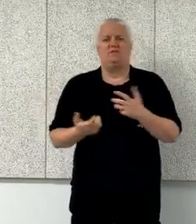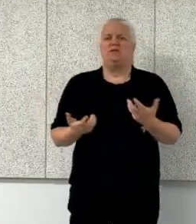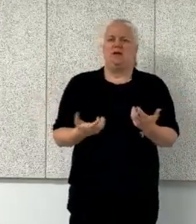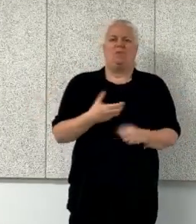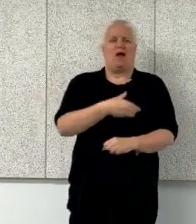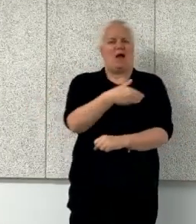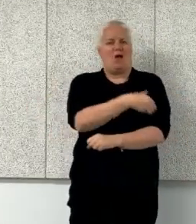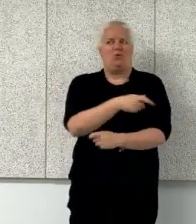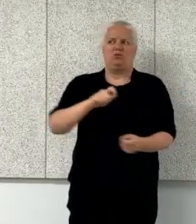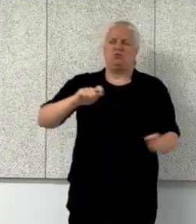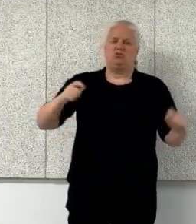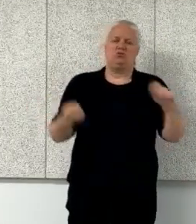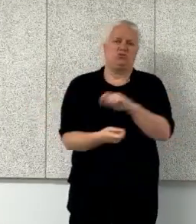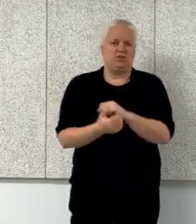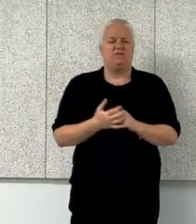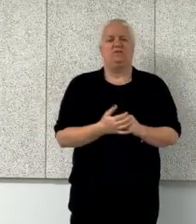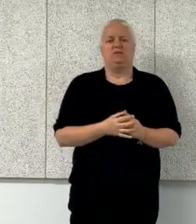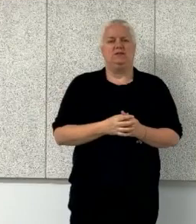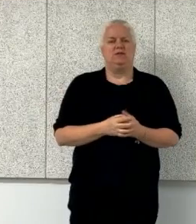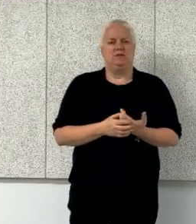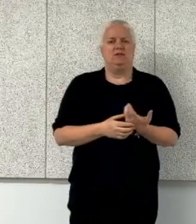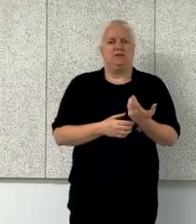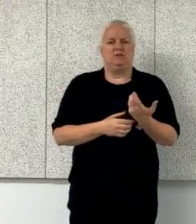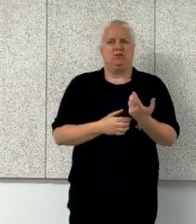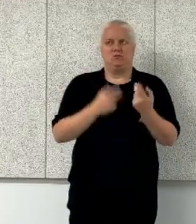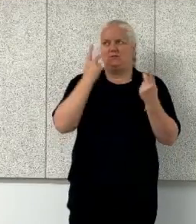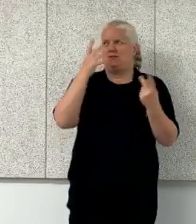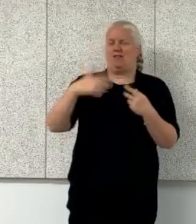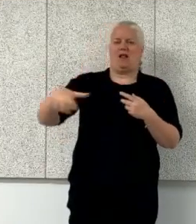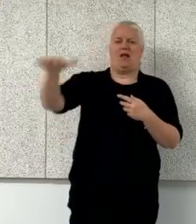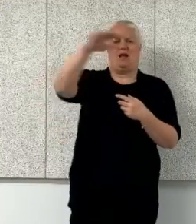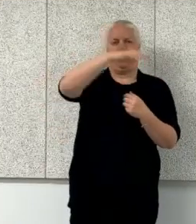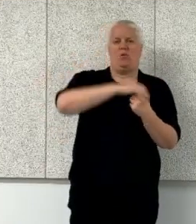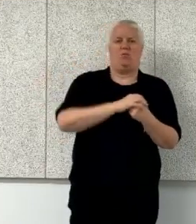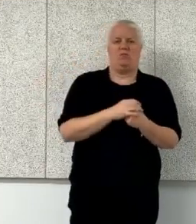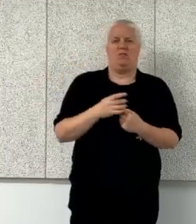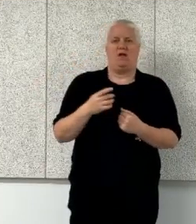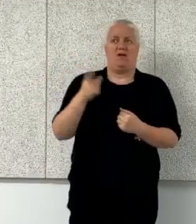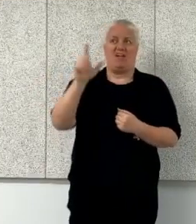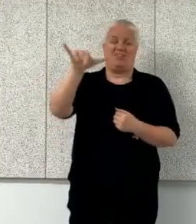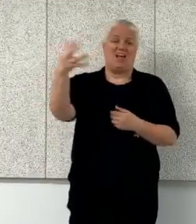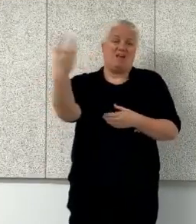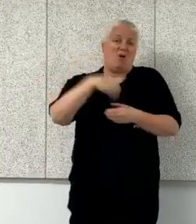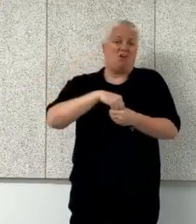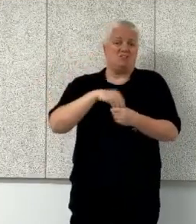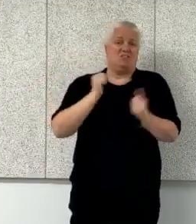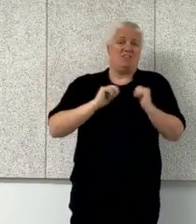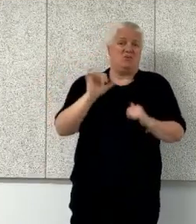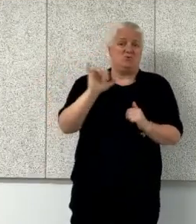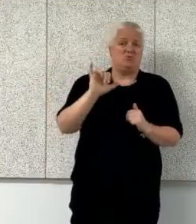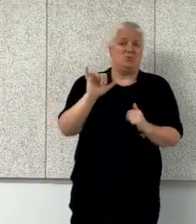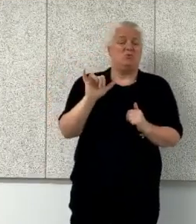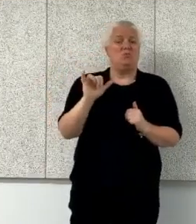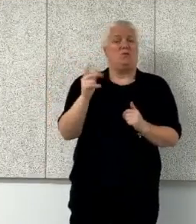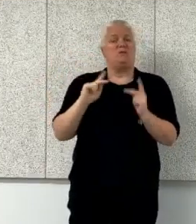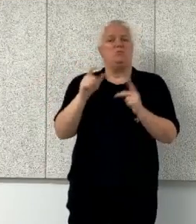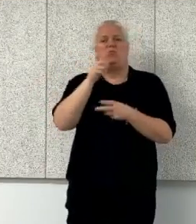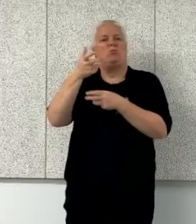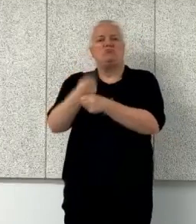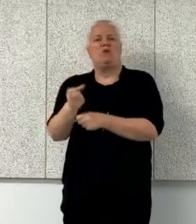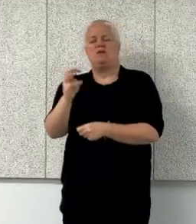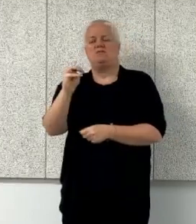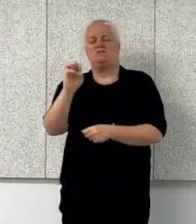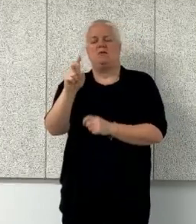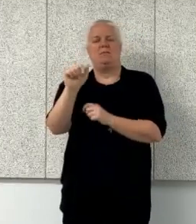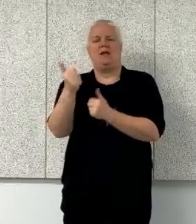being inserted into political, you know, division in the country. There's so many things that erode trust in media, and yet we still think of it